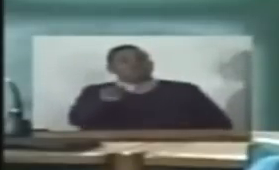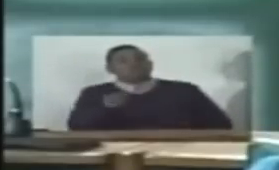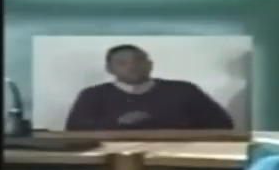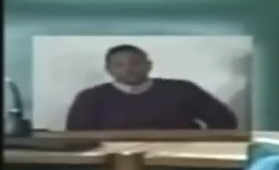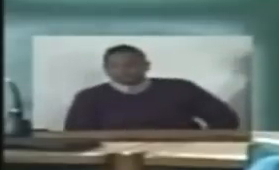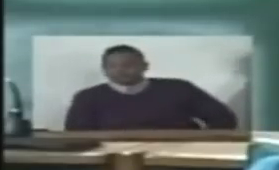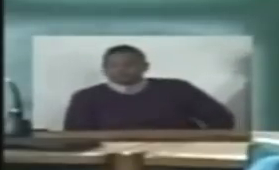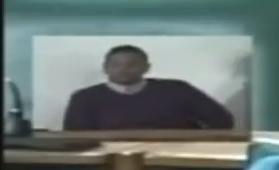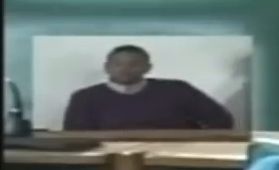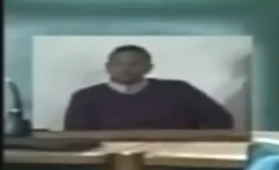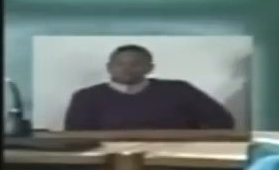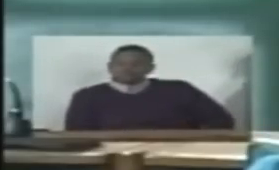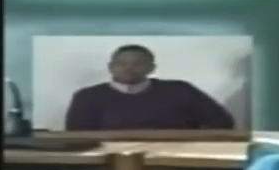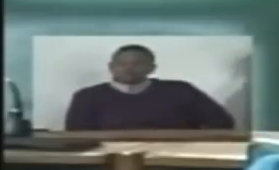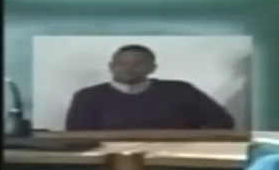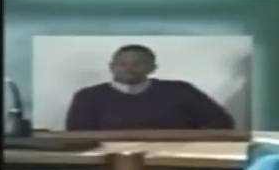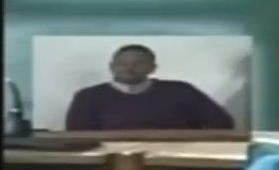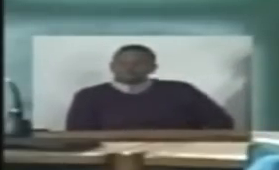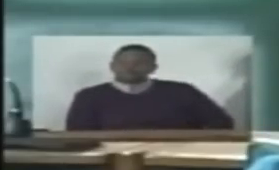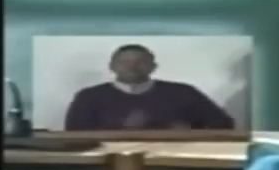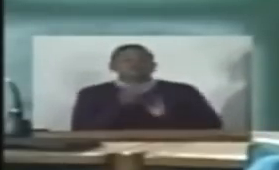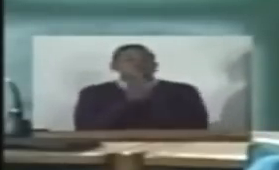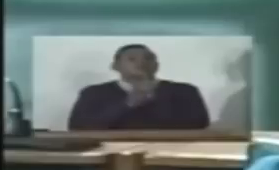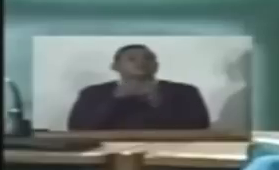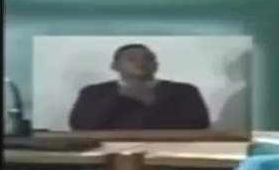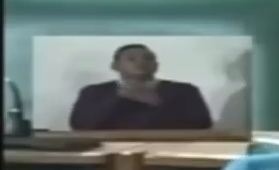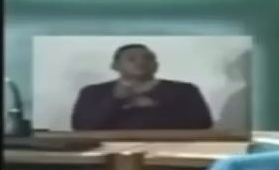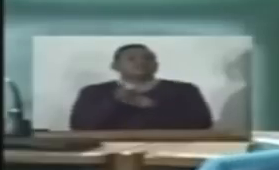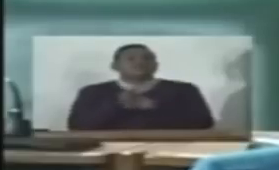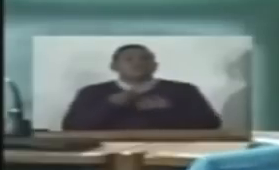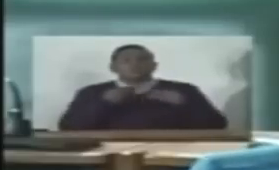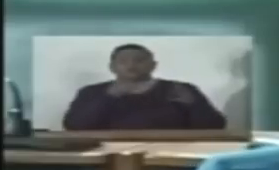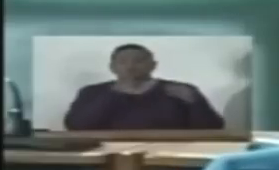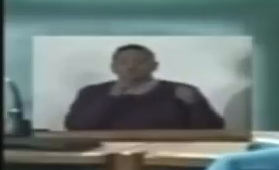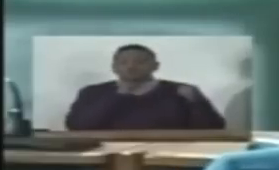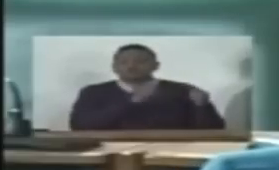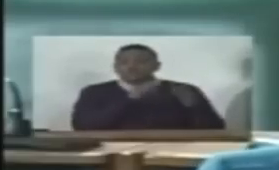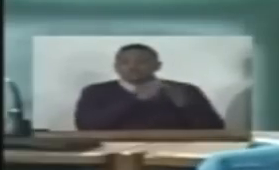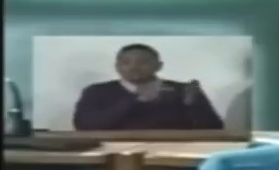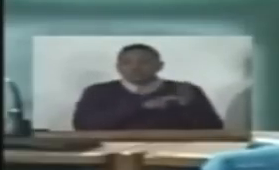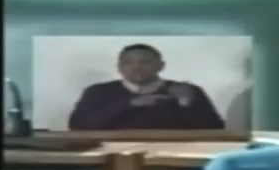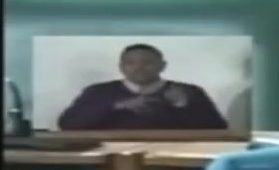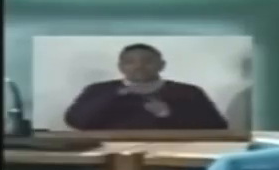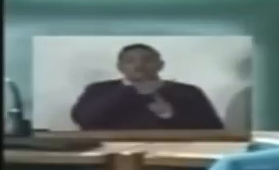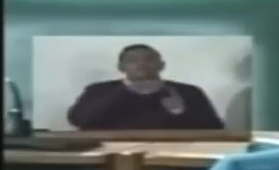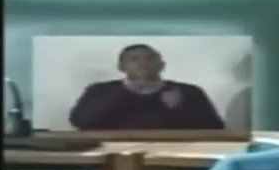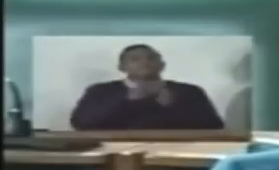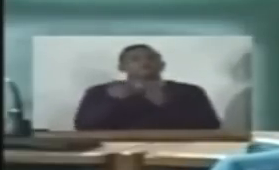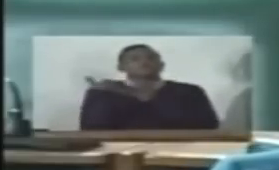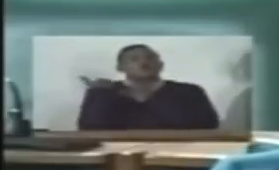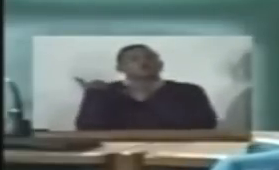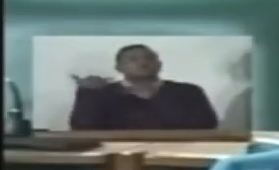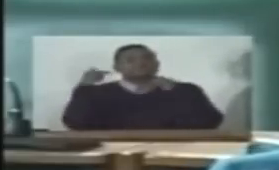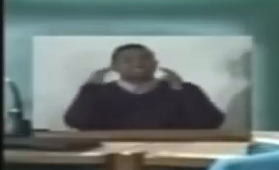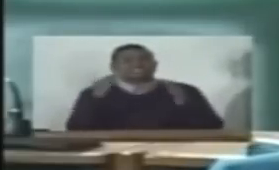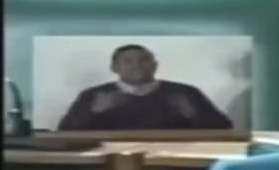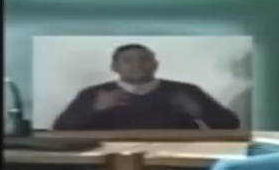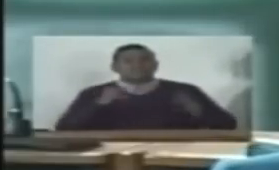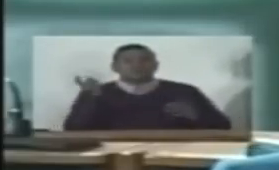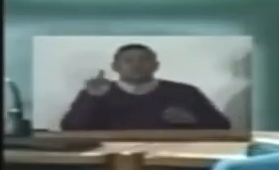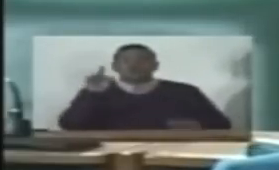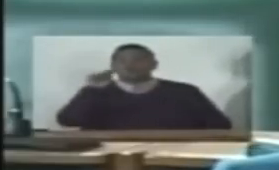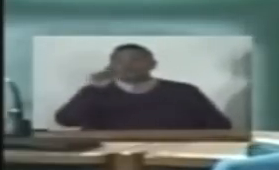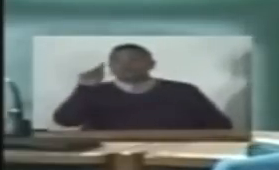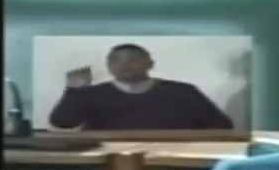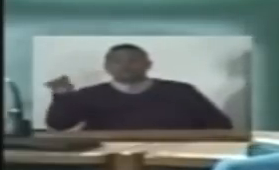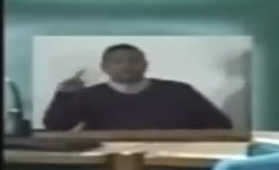trust. The bill includes provisions that will strengthen the regulatory environment and accountability standards to which trustees